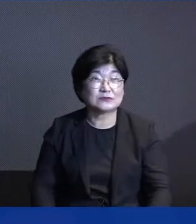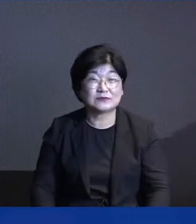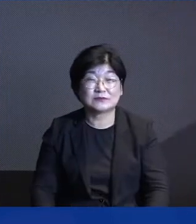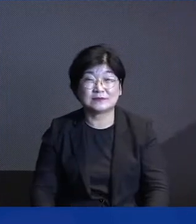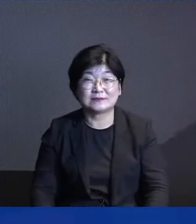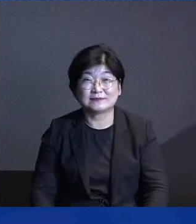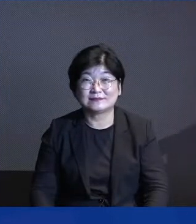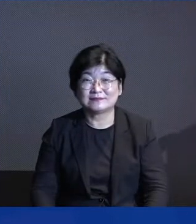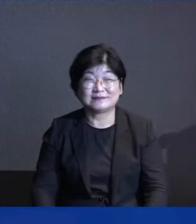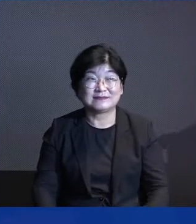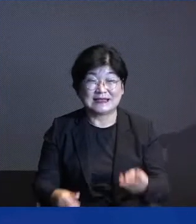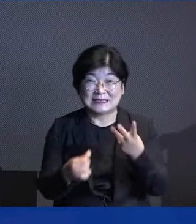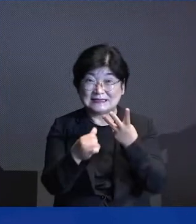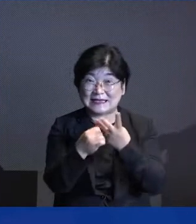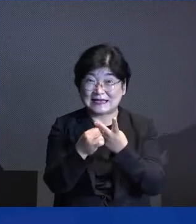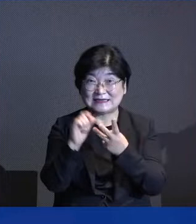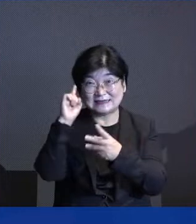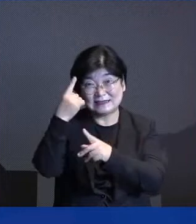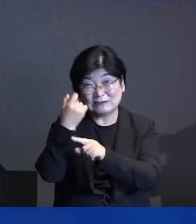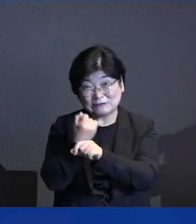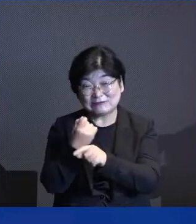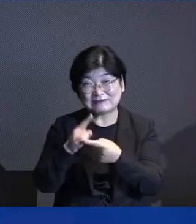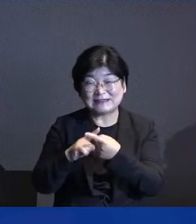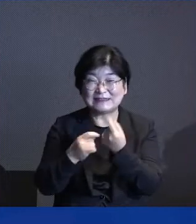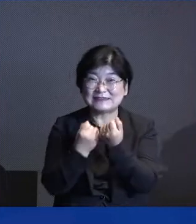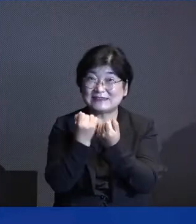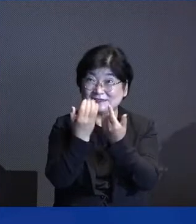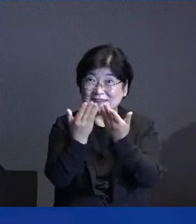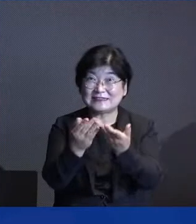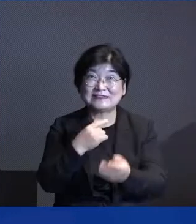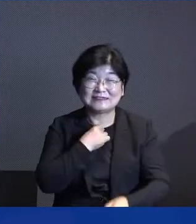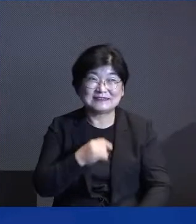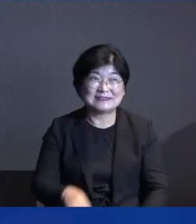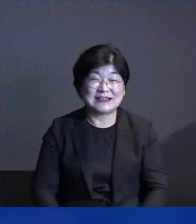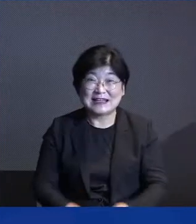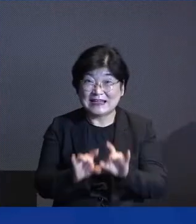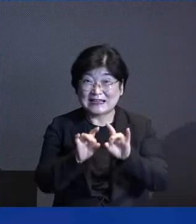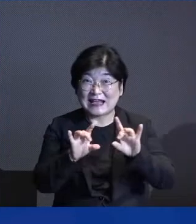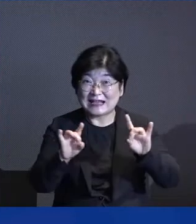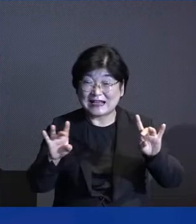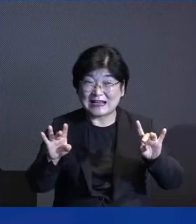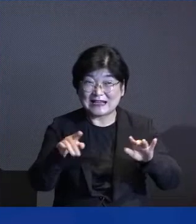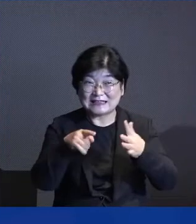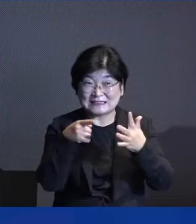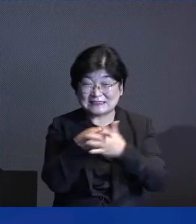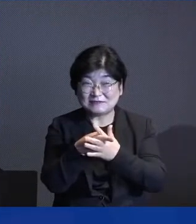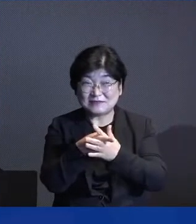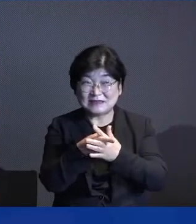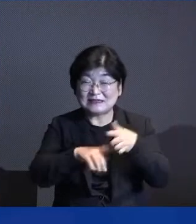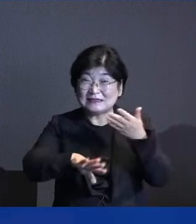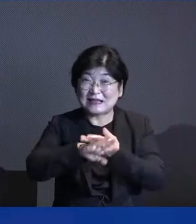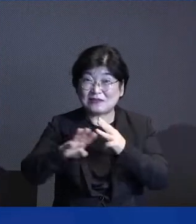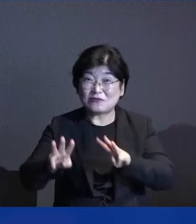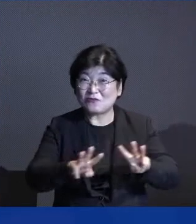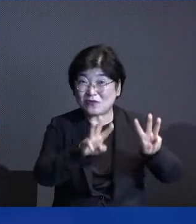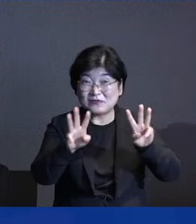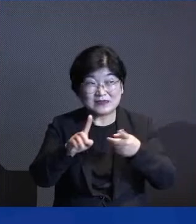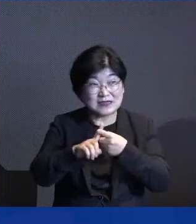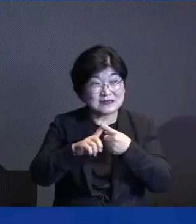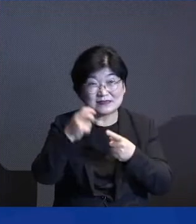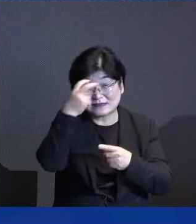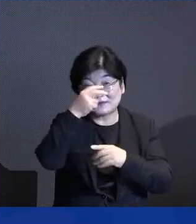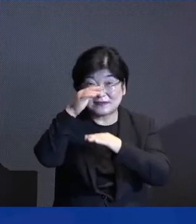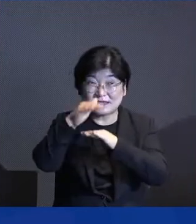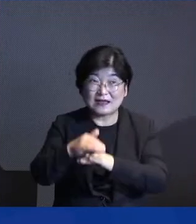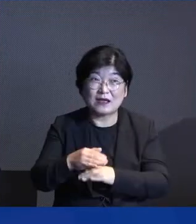3 studies in which I examine the different aspects of psychological well-being of older adults. And I